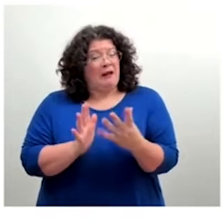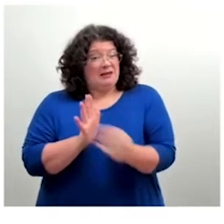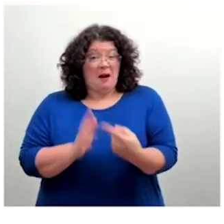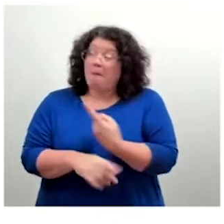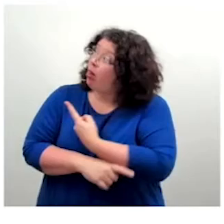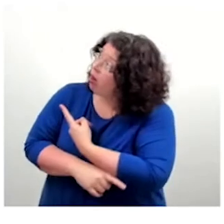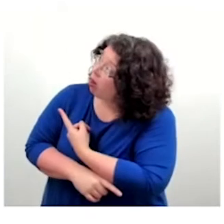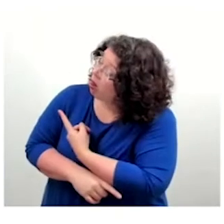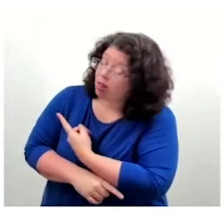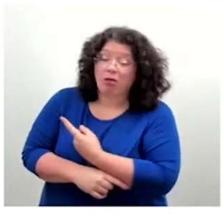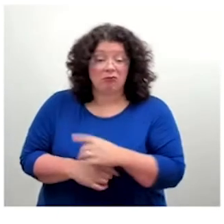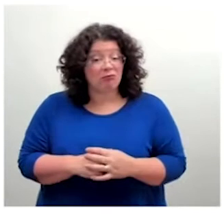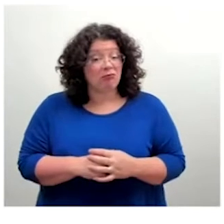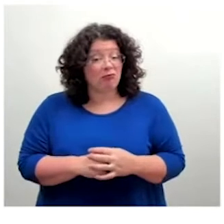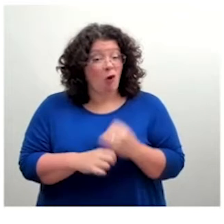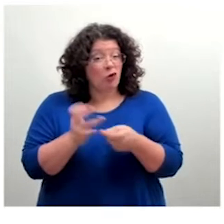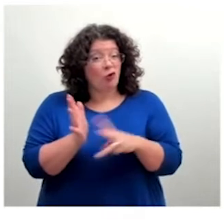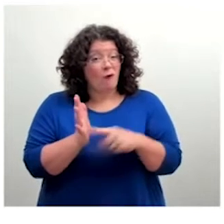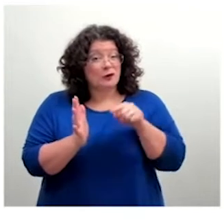is